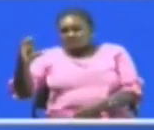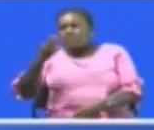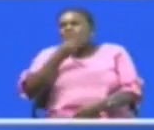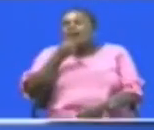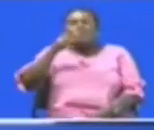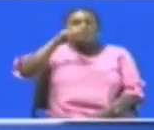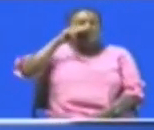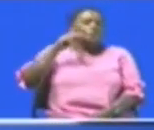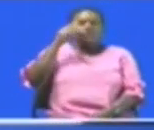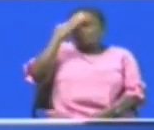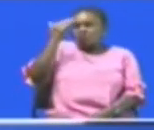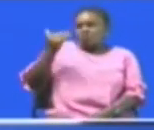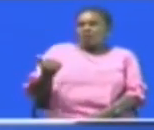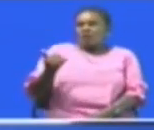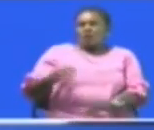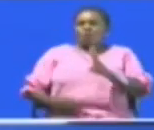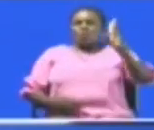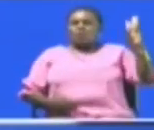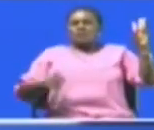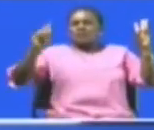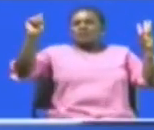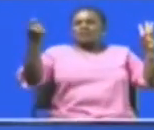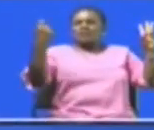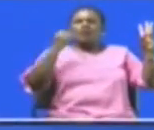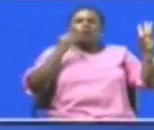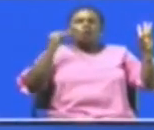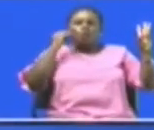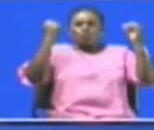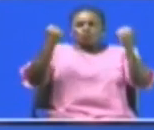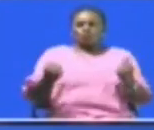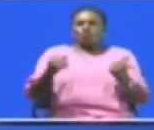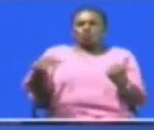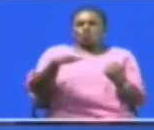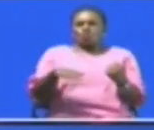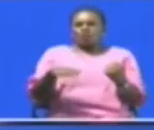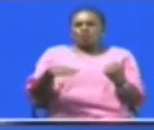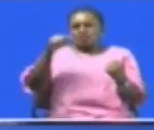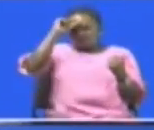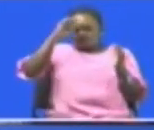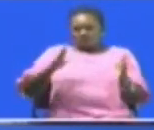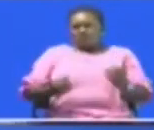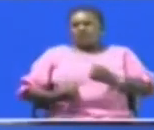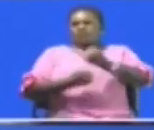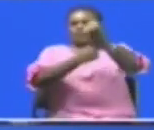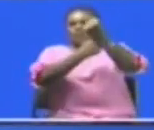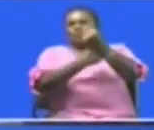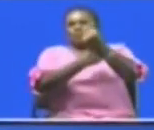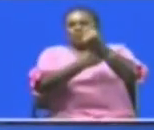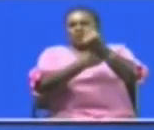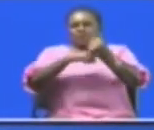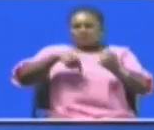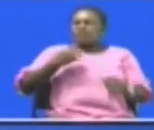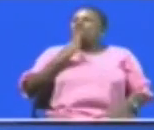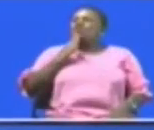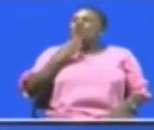Musalia Mudavadi, especially in his Western Kenya home turf. Tutaangukia Oparanya na kuuma Oparanya,